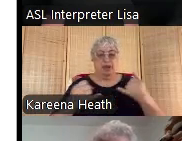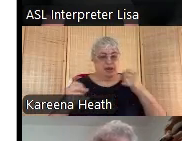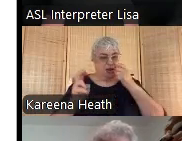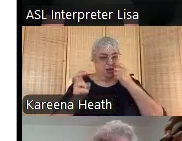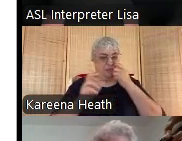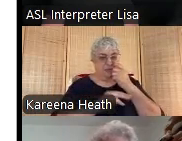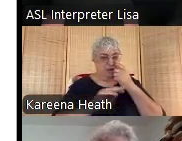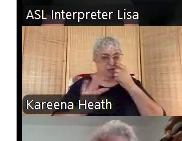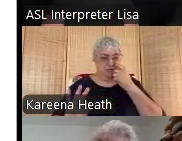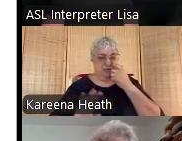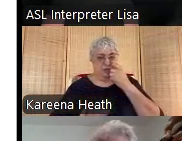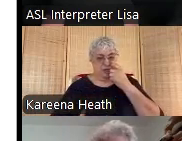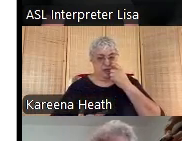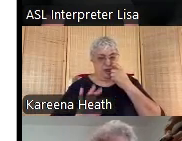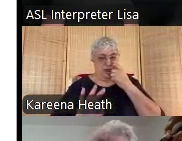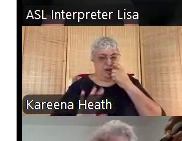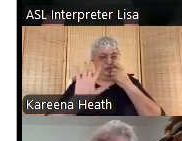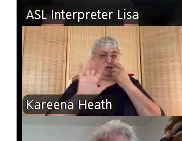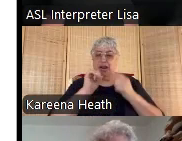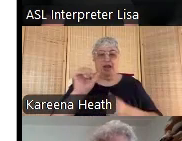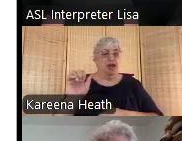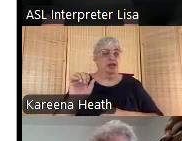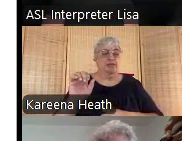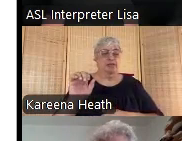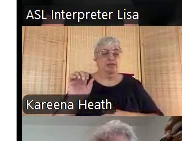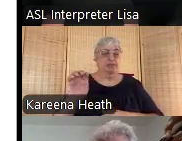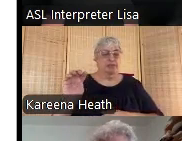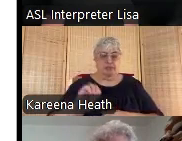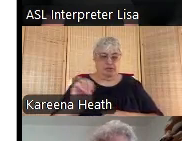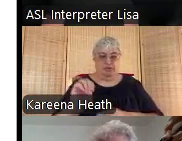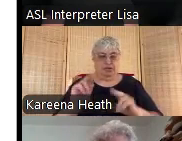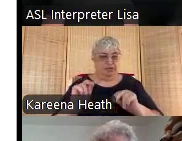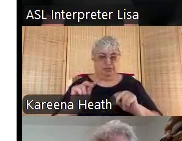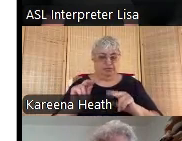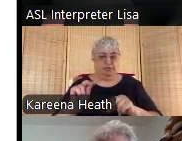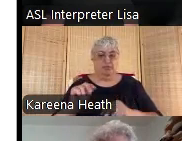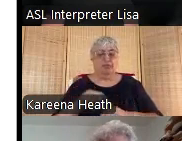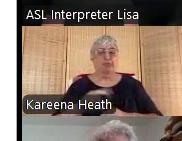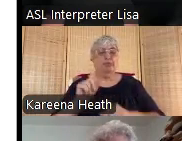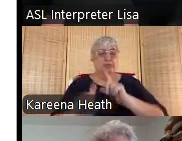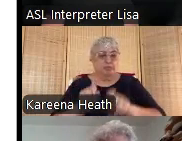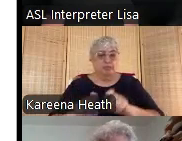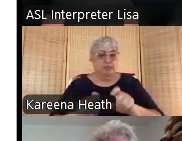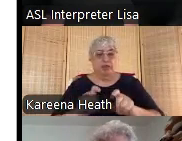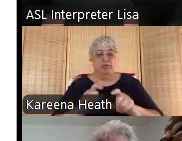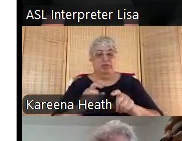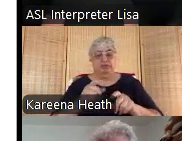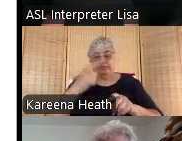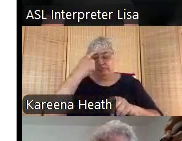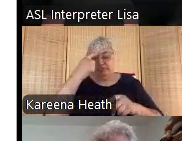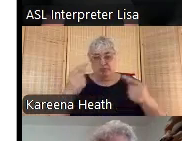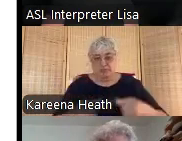through Friday, 9 to 5, so it's not an emergency line. But again, any kind of questions, inquiries about brain injury information,